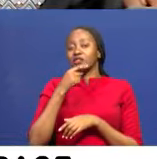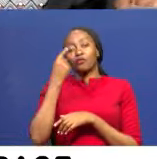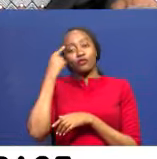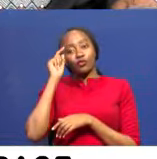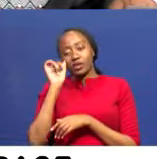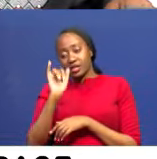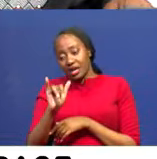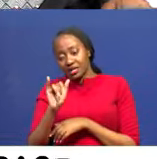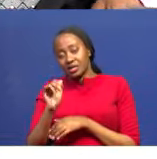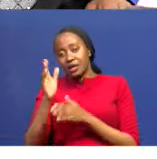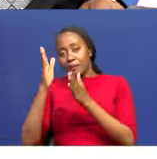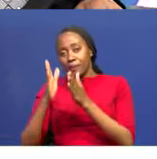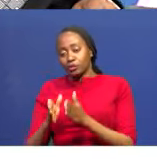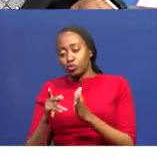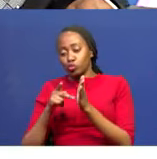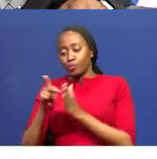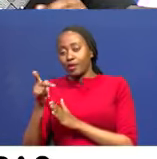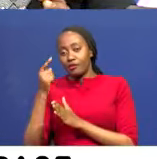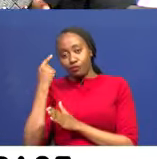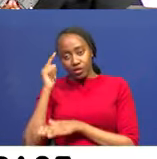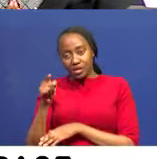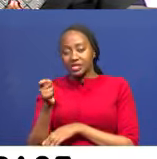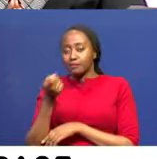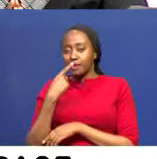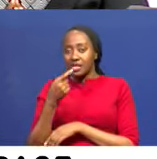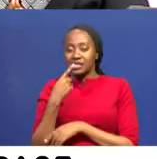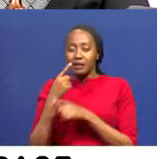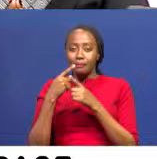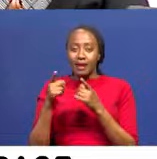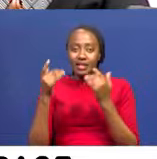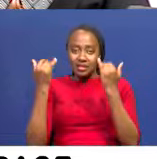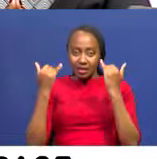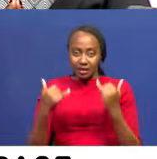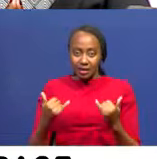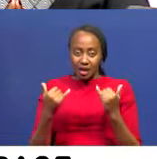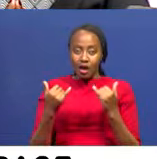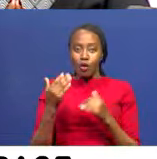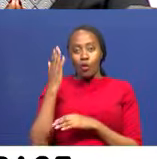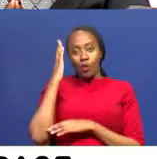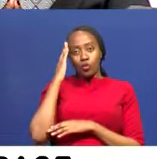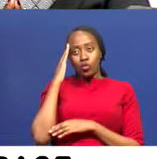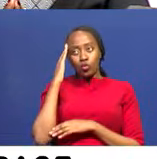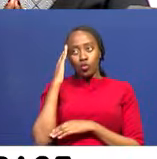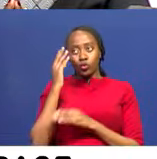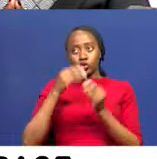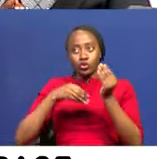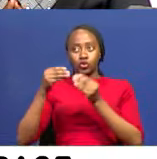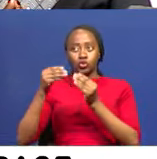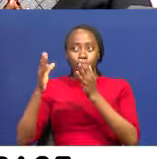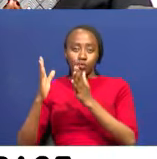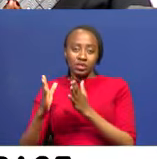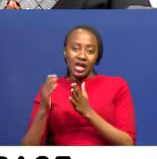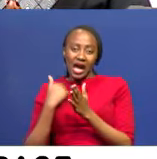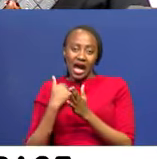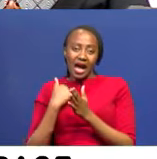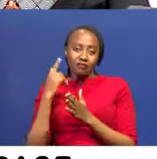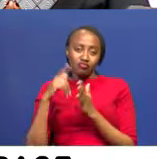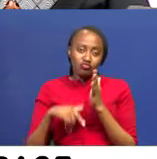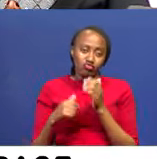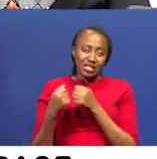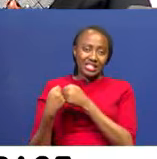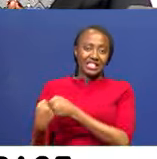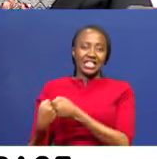pay for that medicine. But I know our distributors are also having some challenges